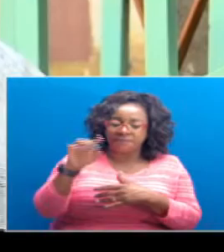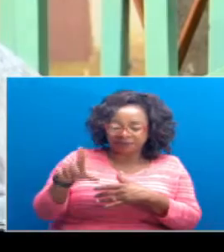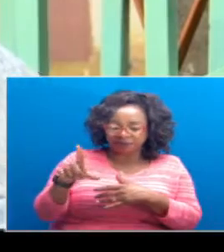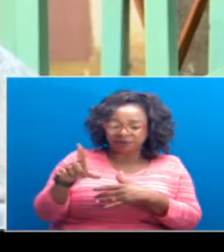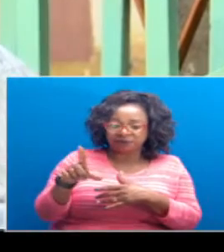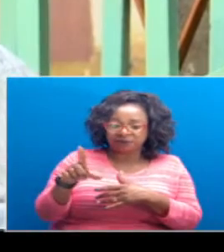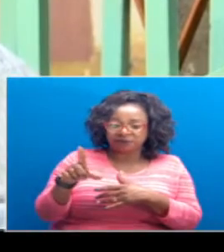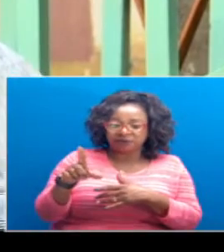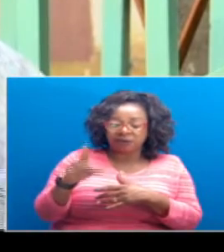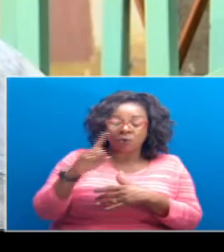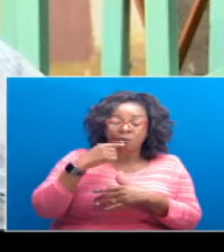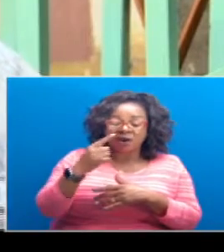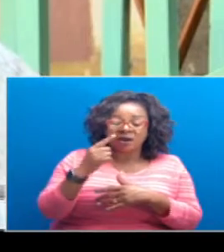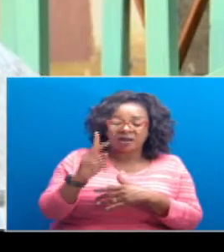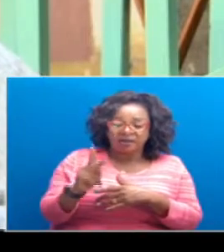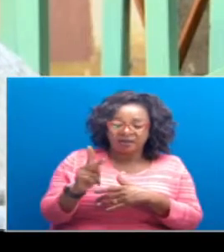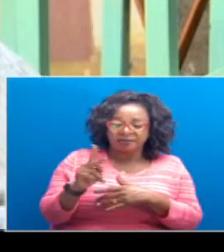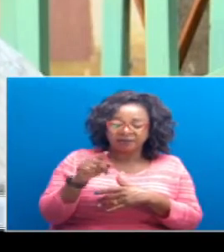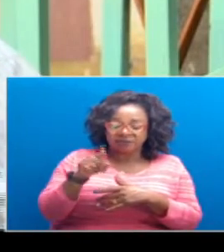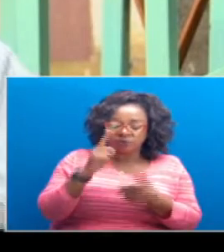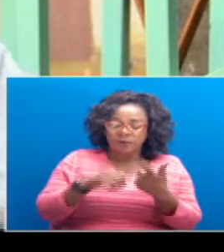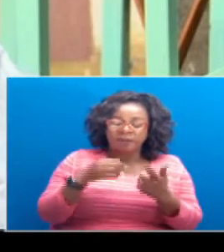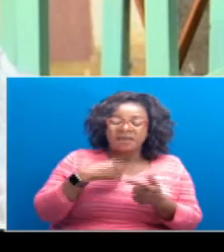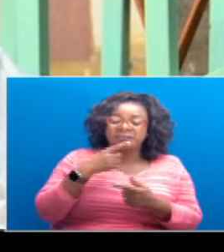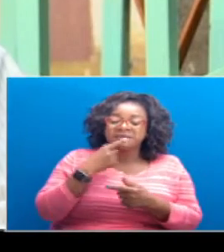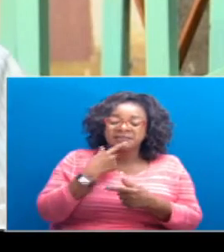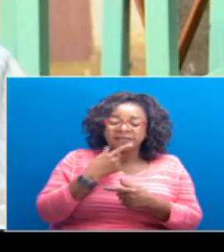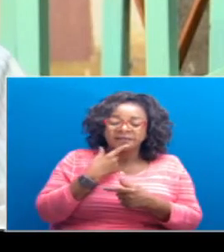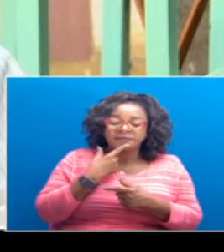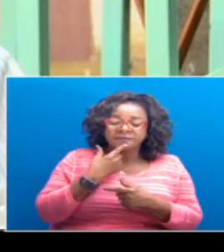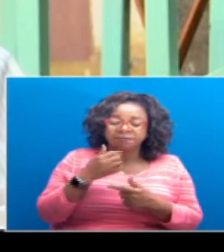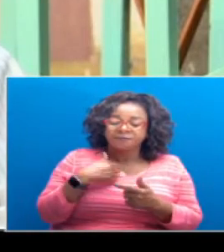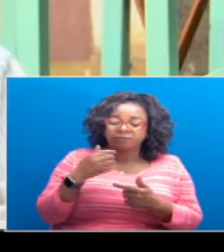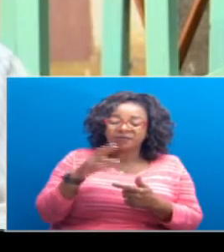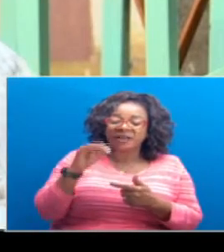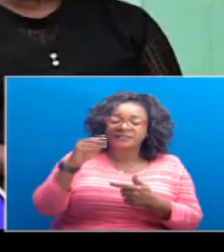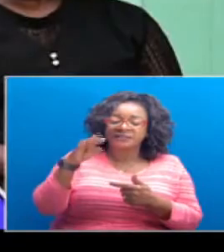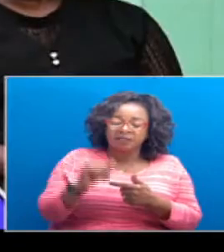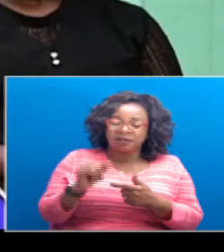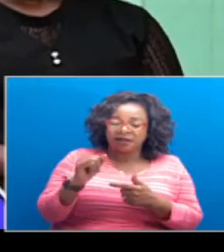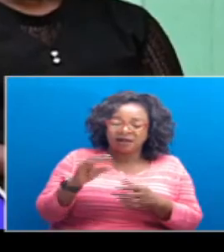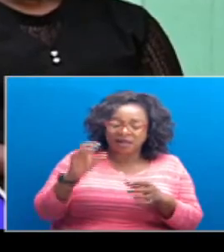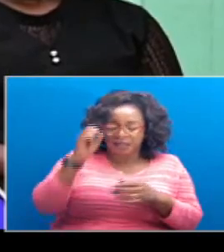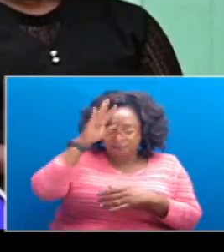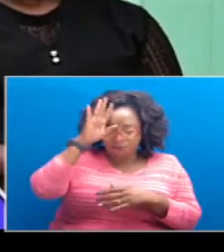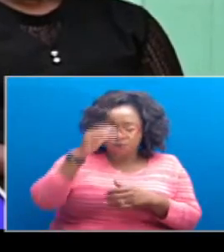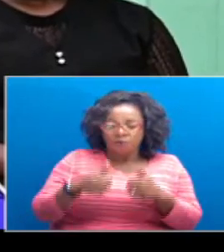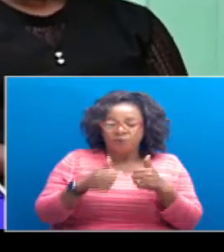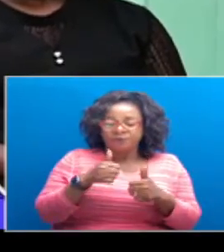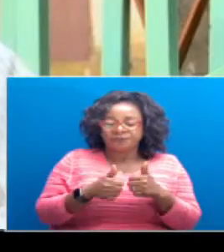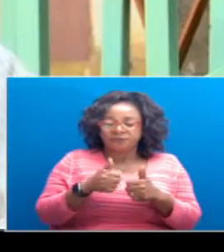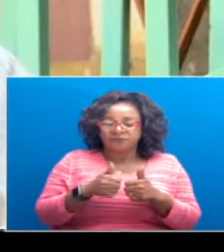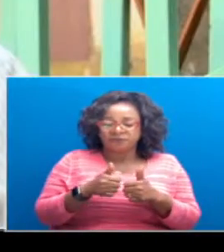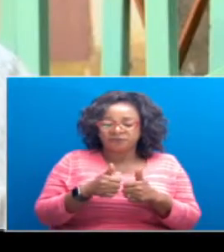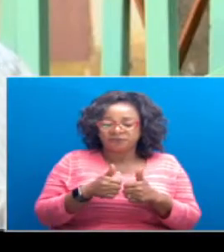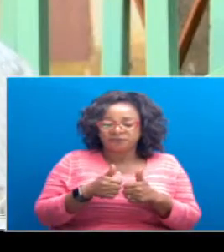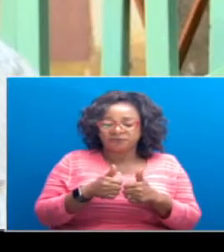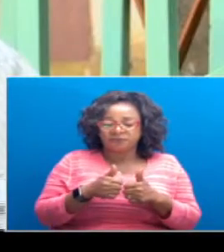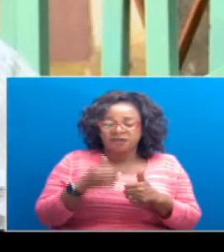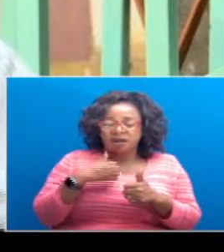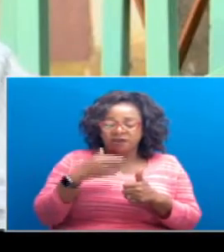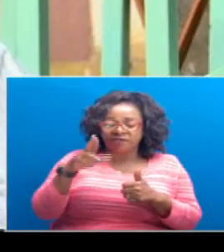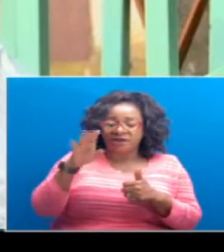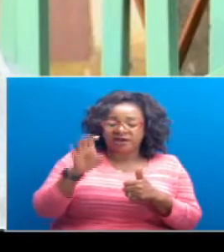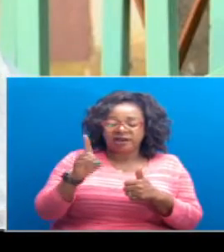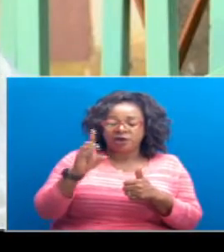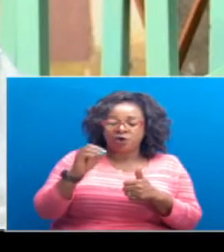over 100,000. So that is what I'm saying. We have the red soil in Kiambu, which is the red oxide, which